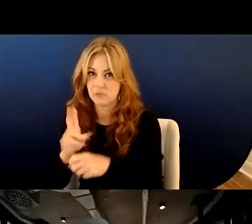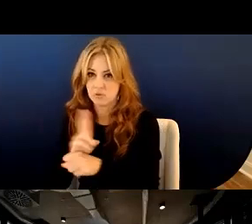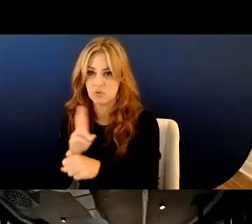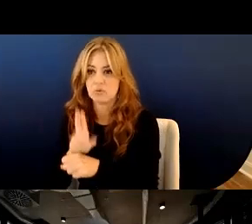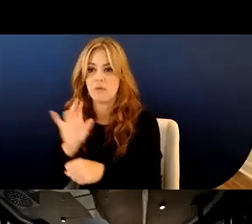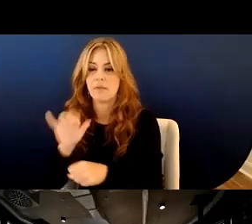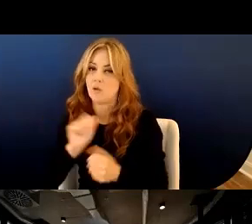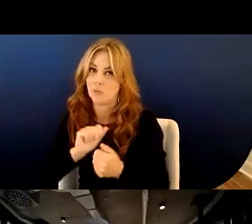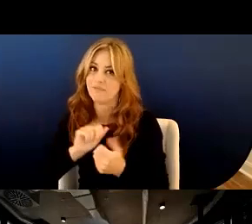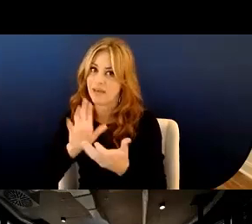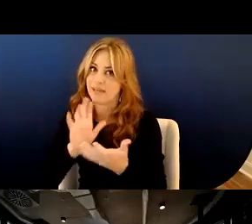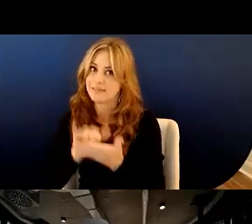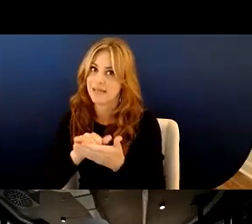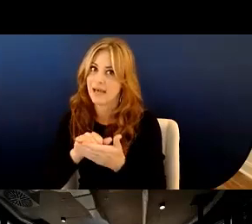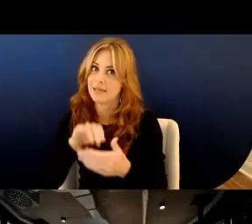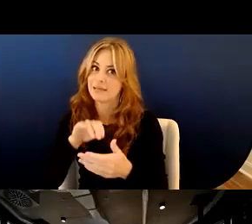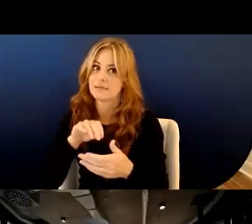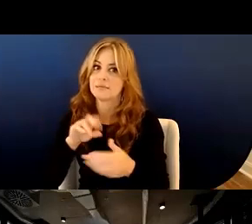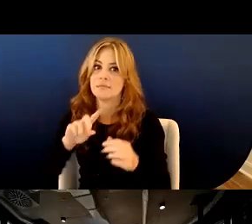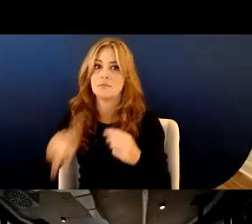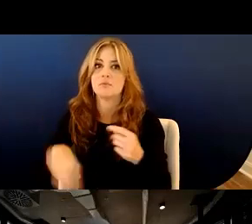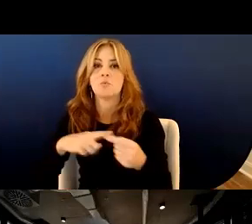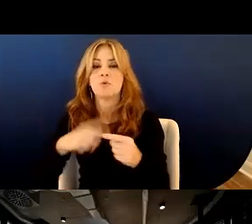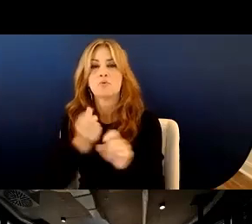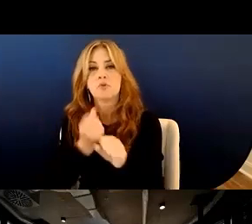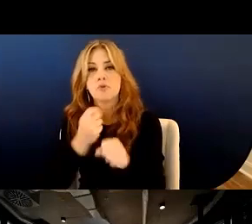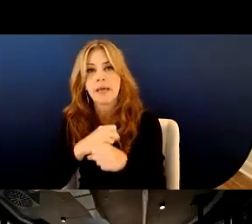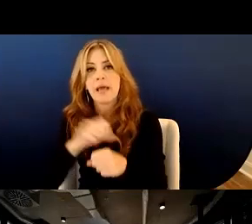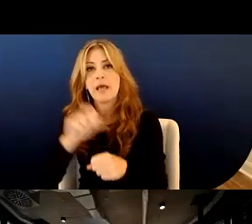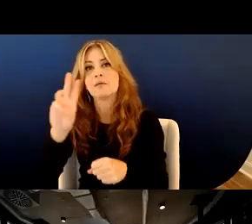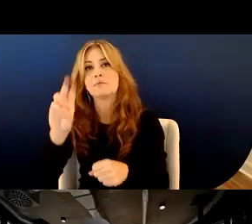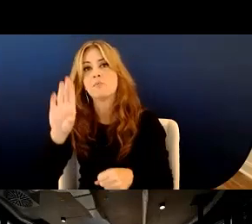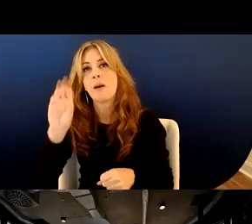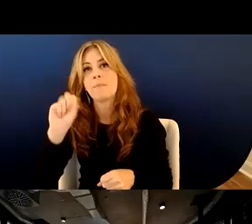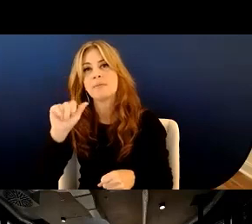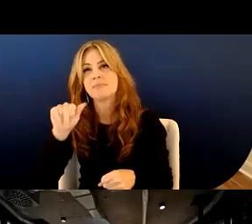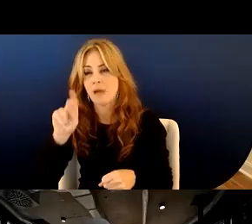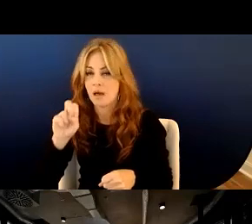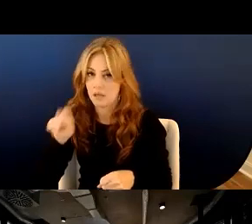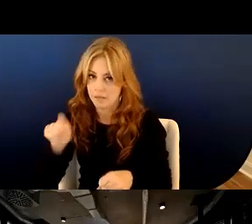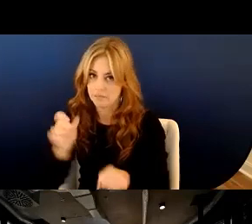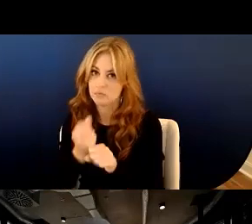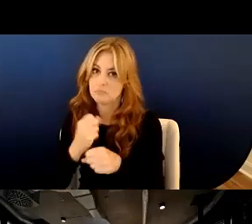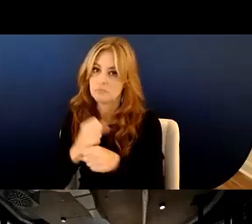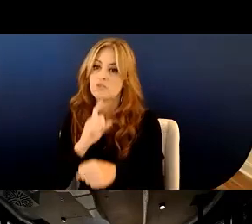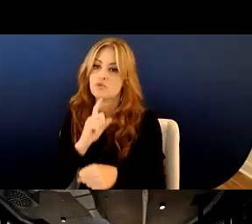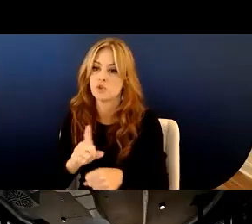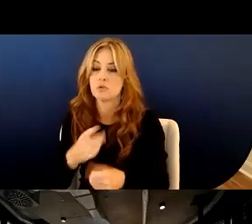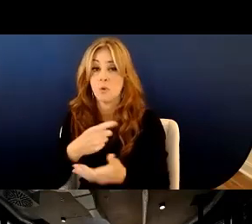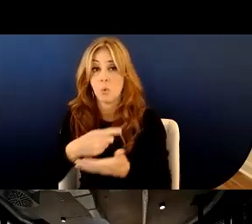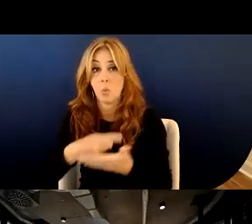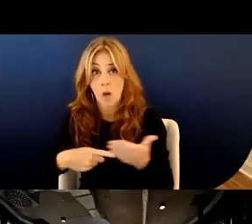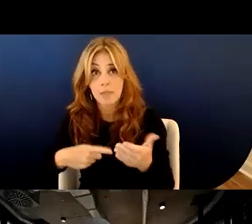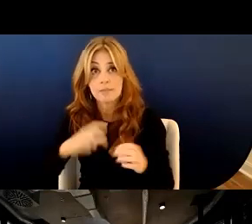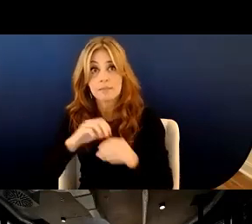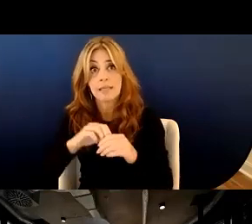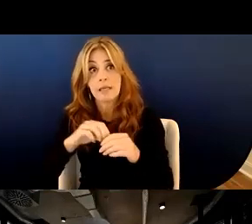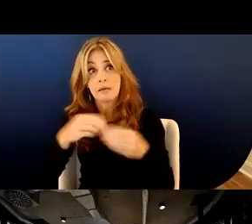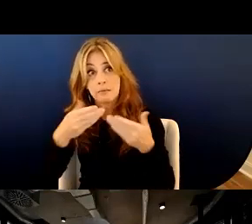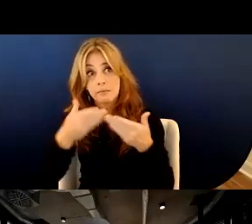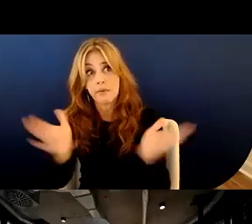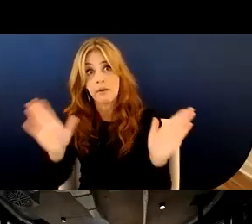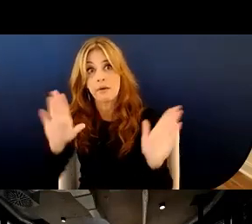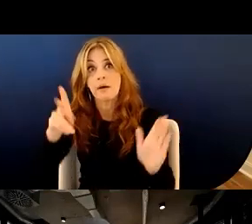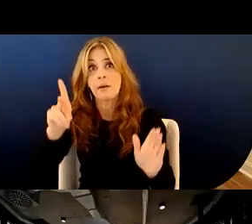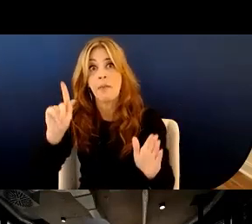that even in the creation of a creative website, that that we need to be sure it's what's in the public domain,